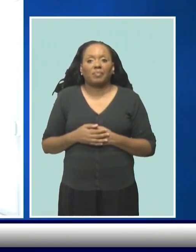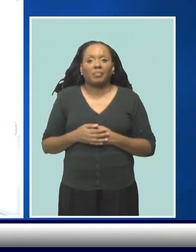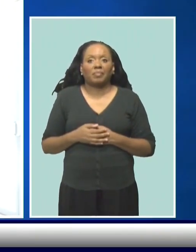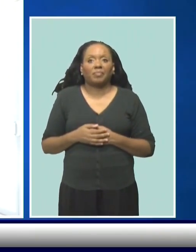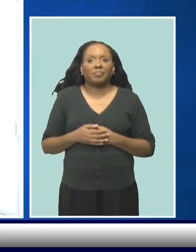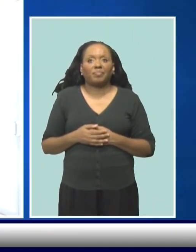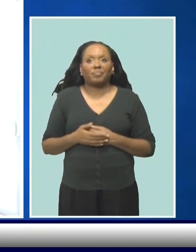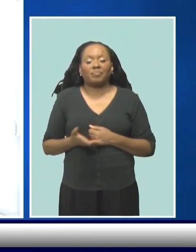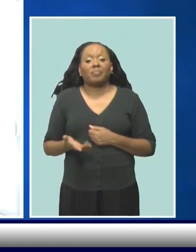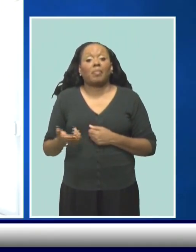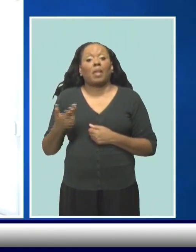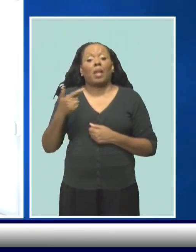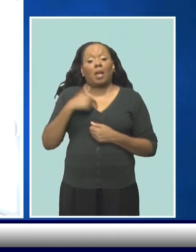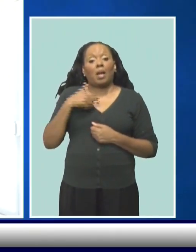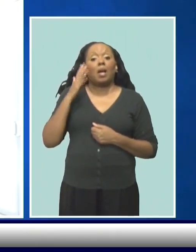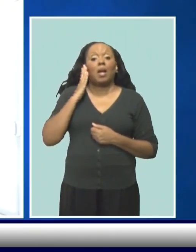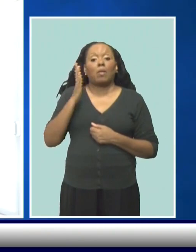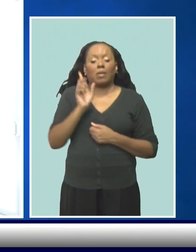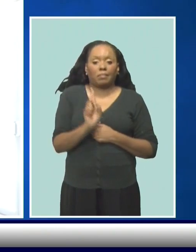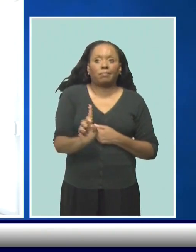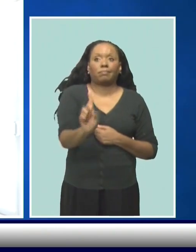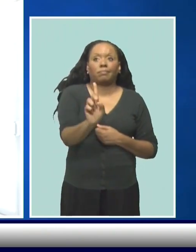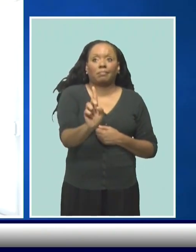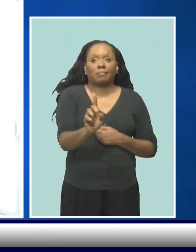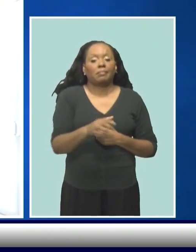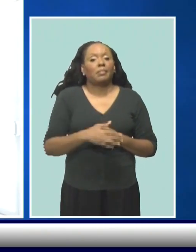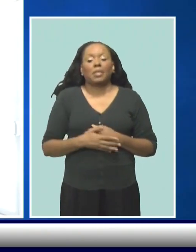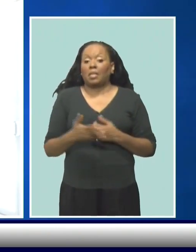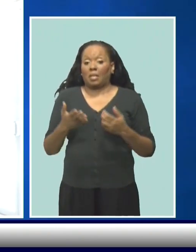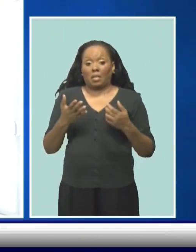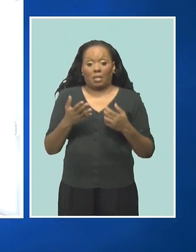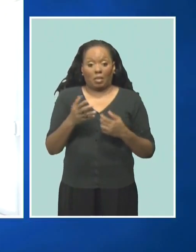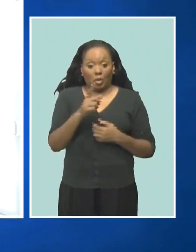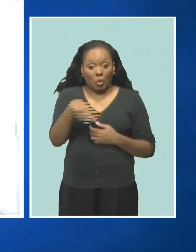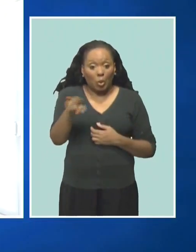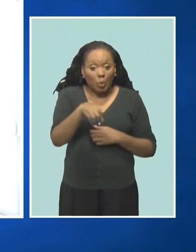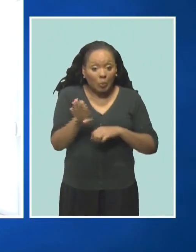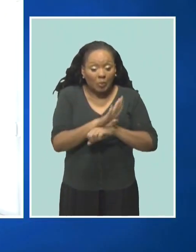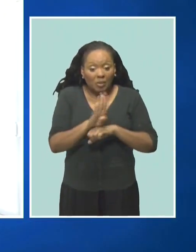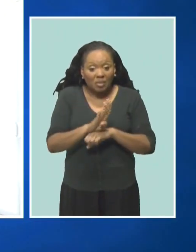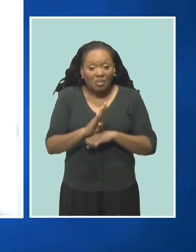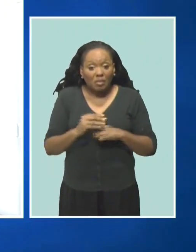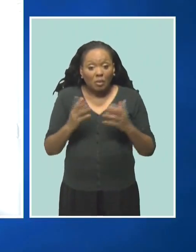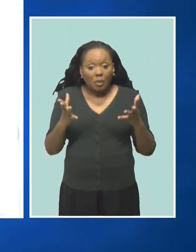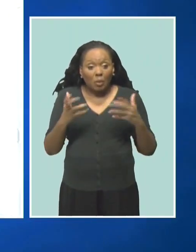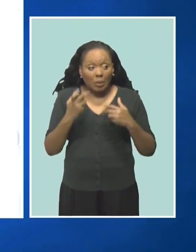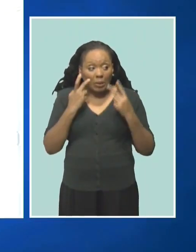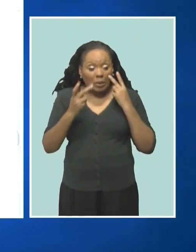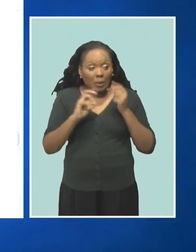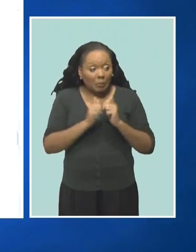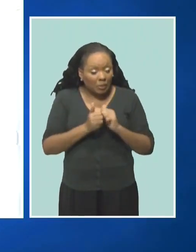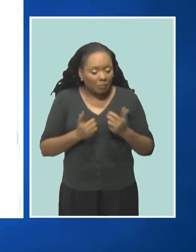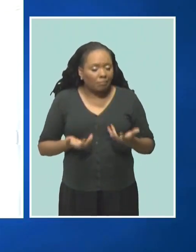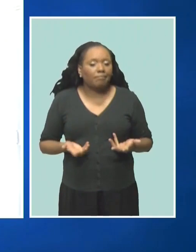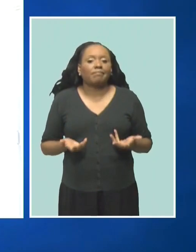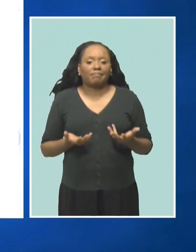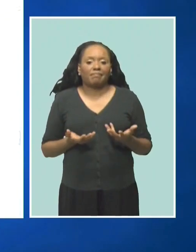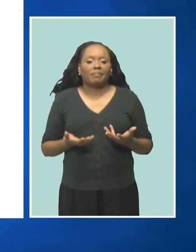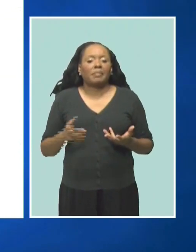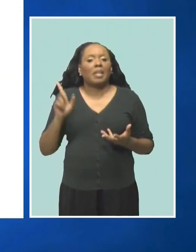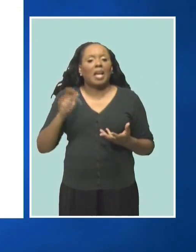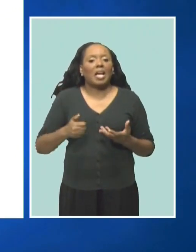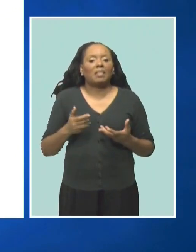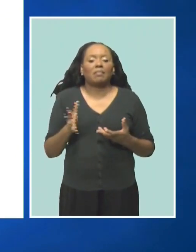corporate Barbados. If you really want to see this show happen, you gotta get some support, you know. And